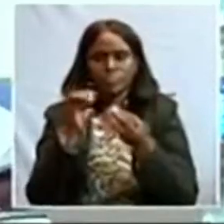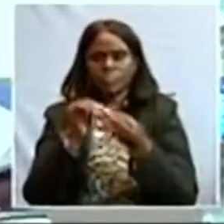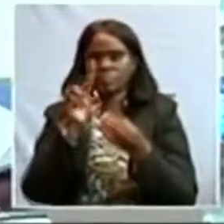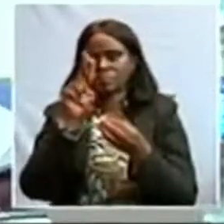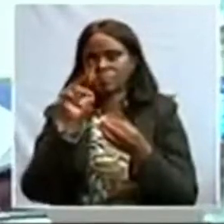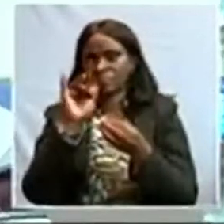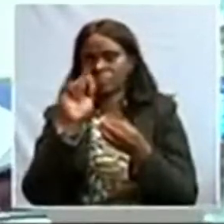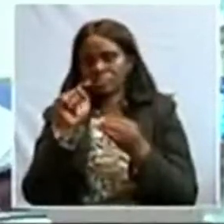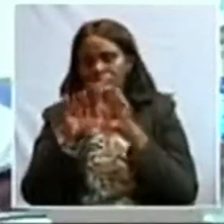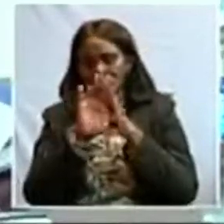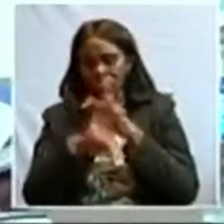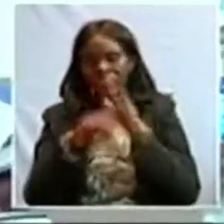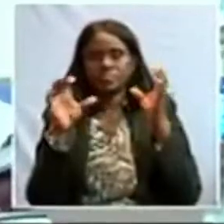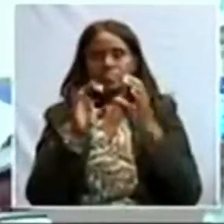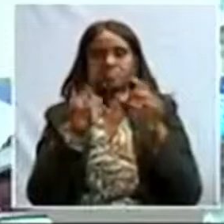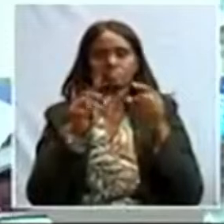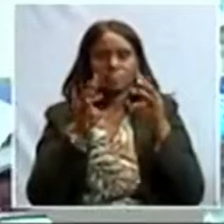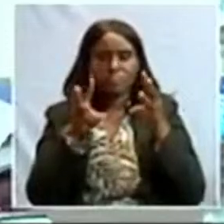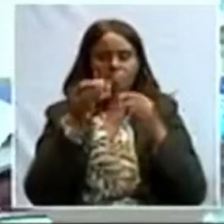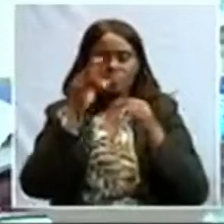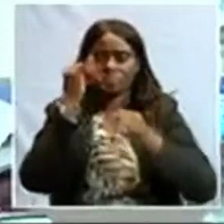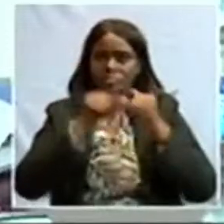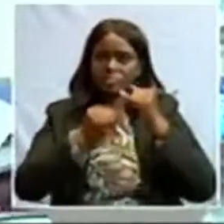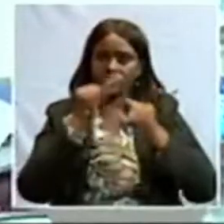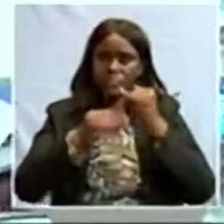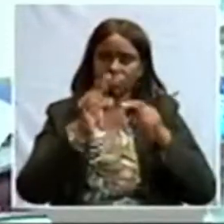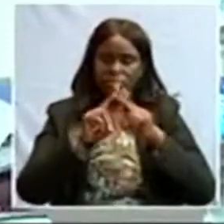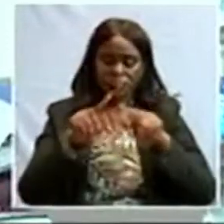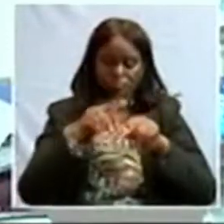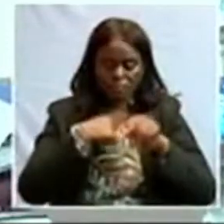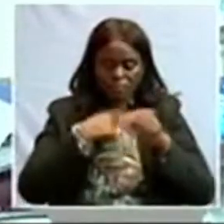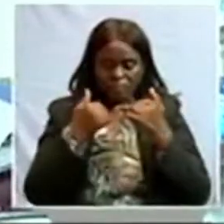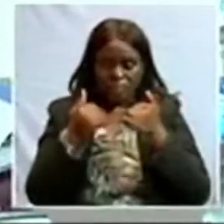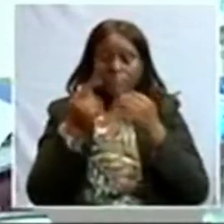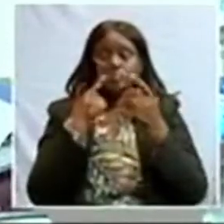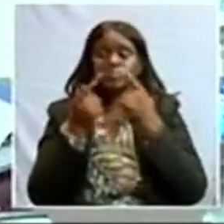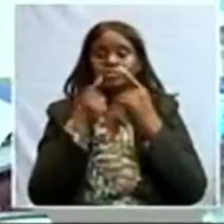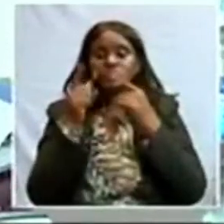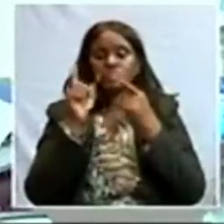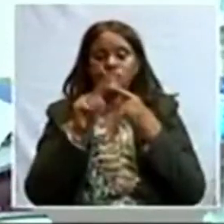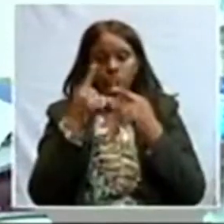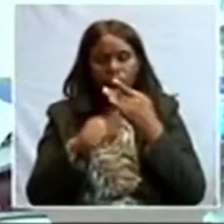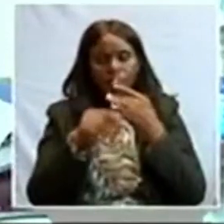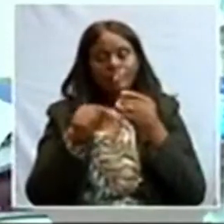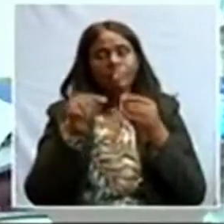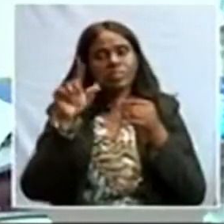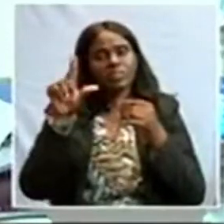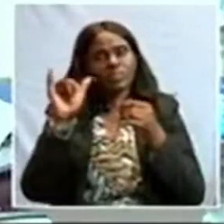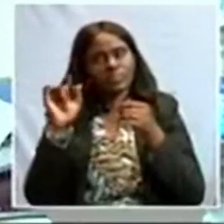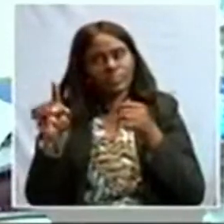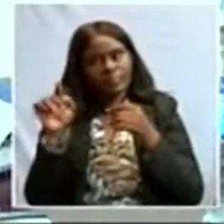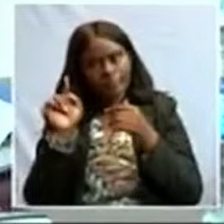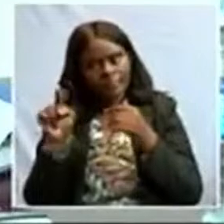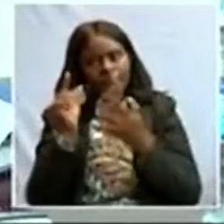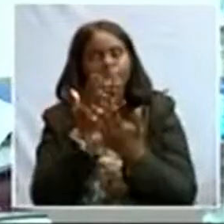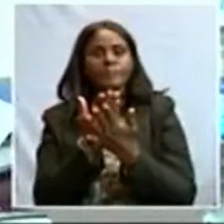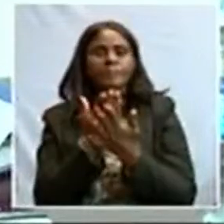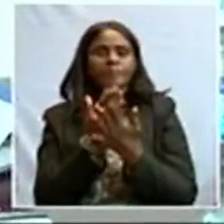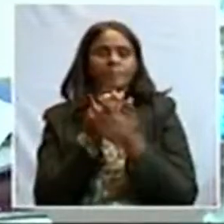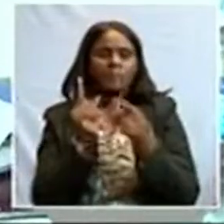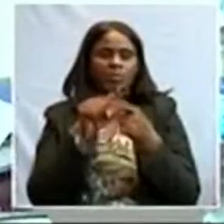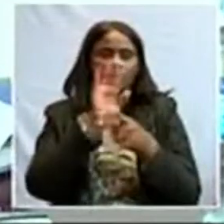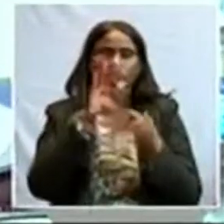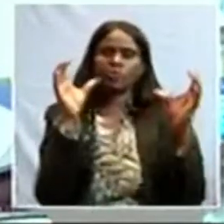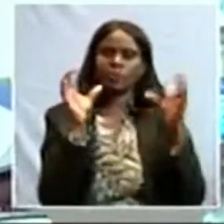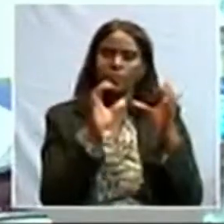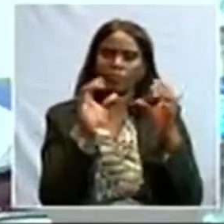the council. By way of conclusion, Chair, allow me to speak to Luanshya Municipal Council's recommendations to your